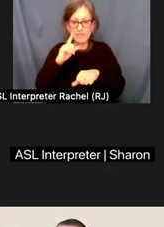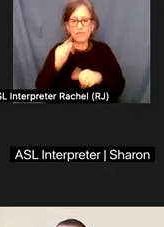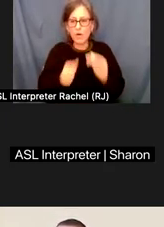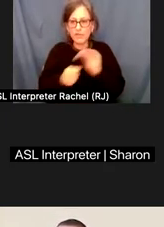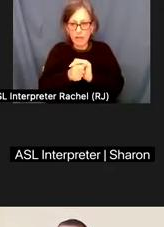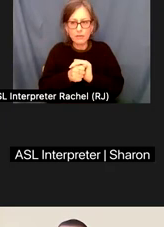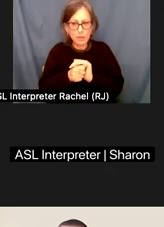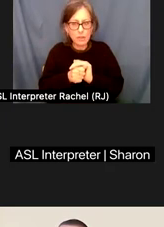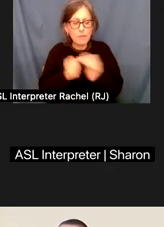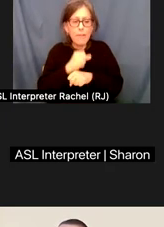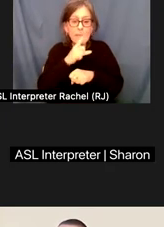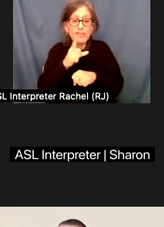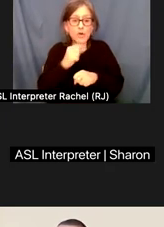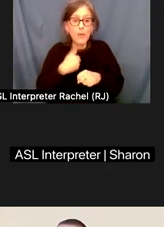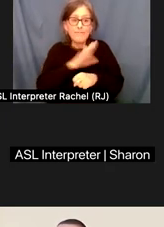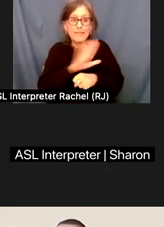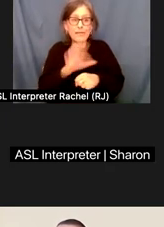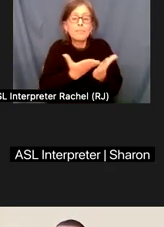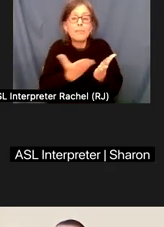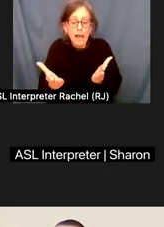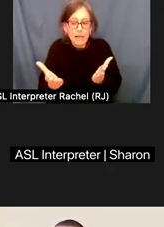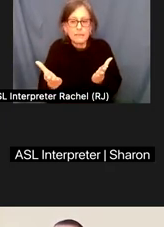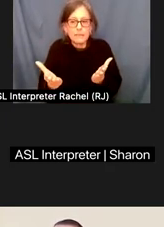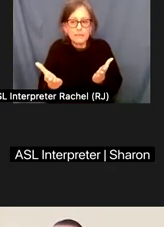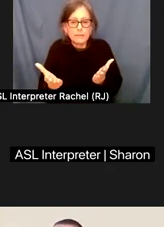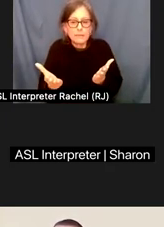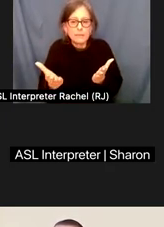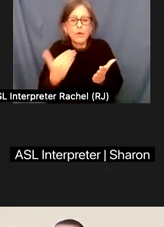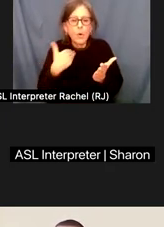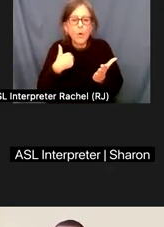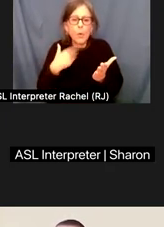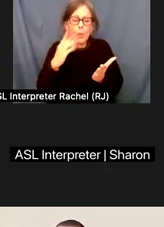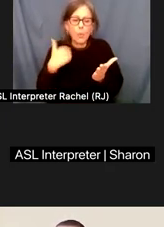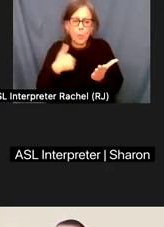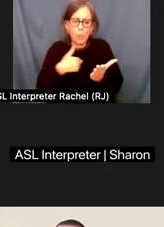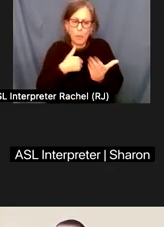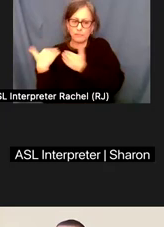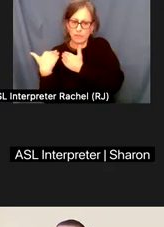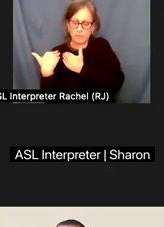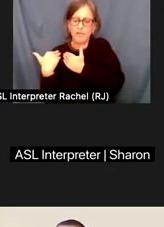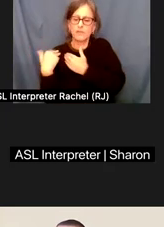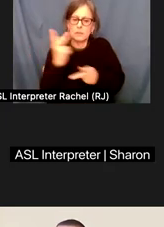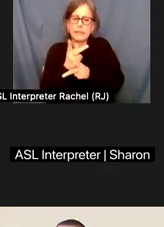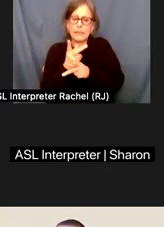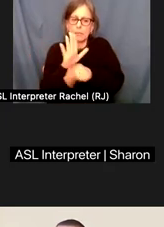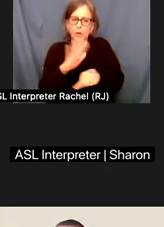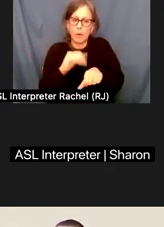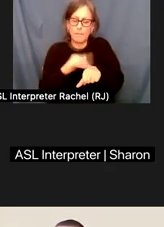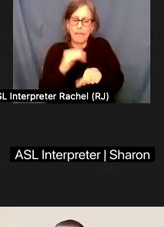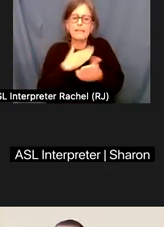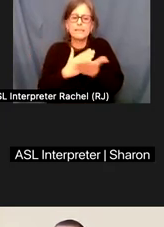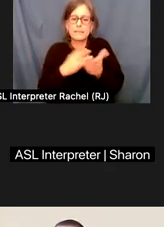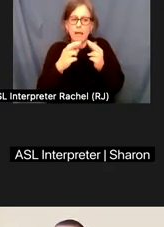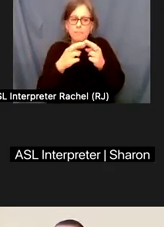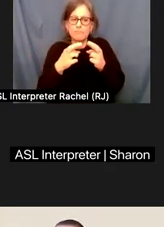you have those supplies for them. That's the key to that, right? But yes, jurisdictions are